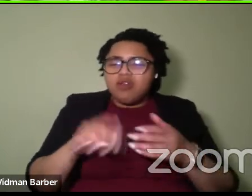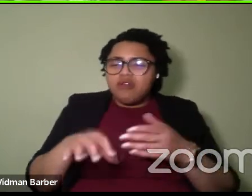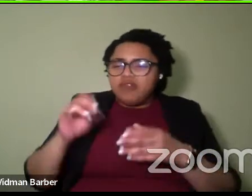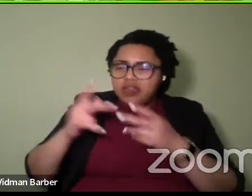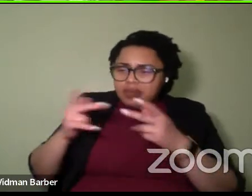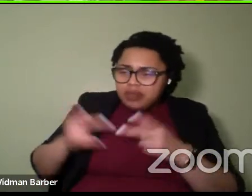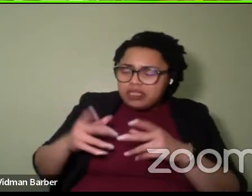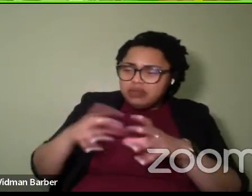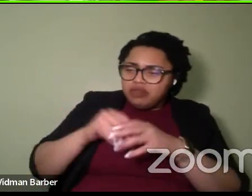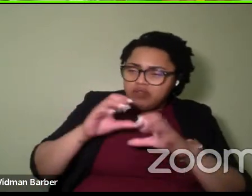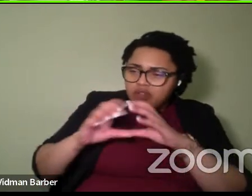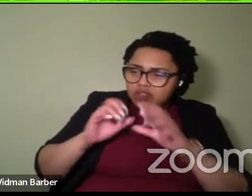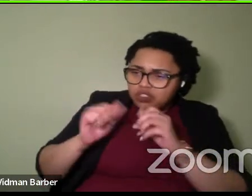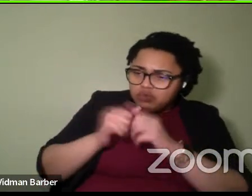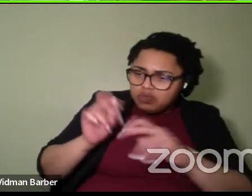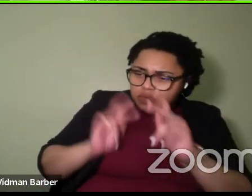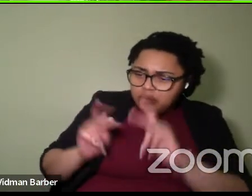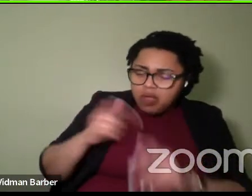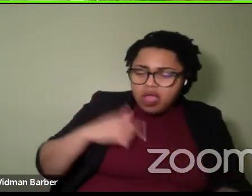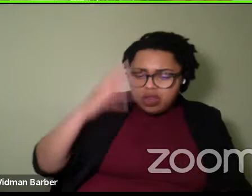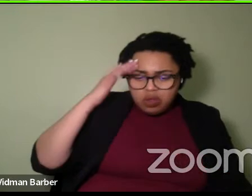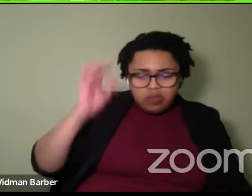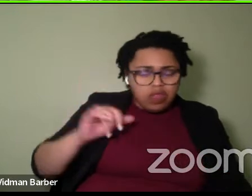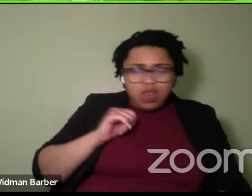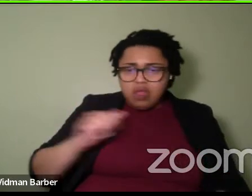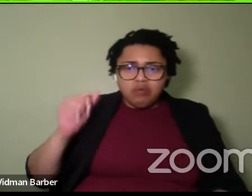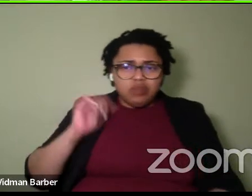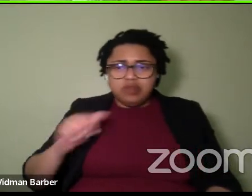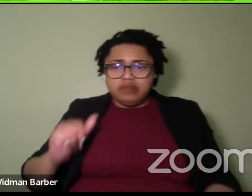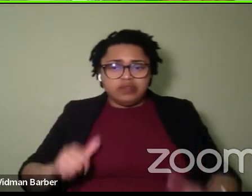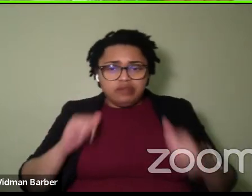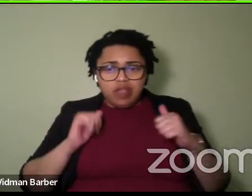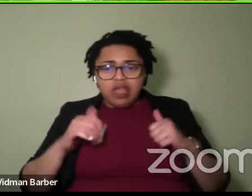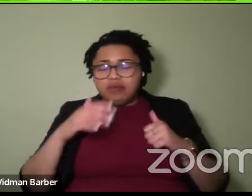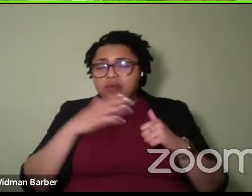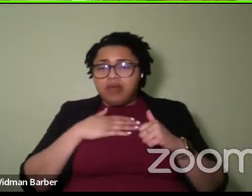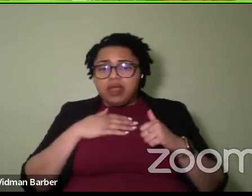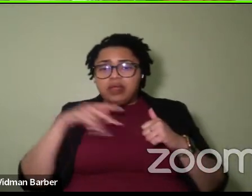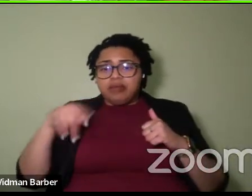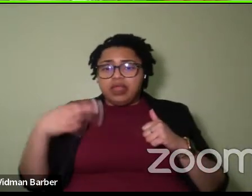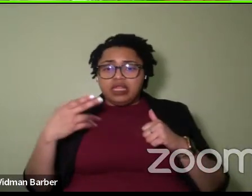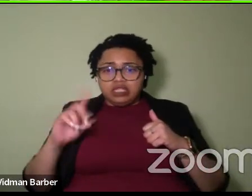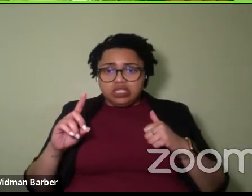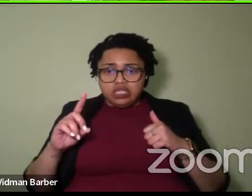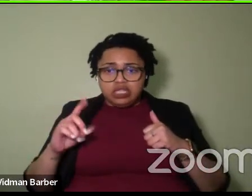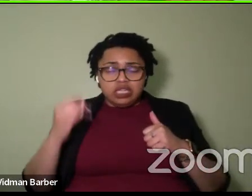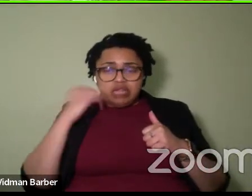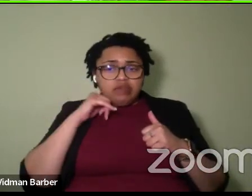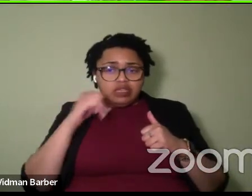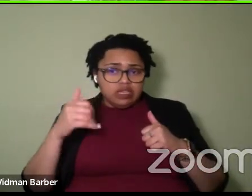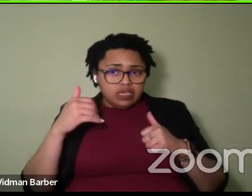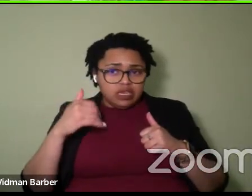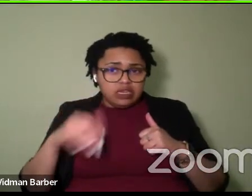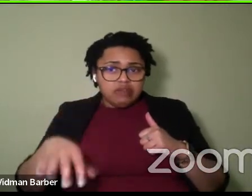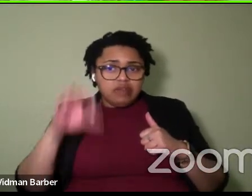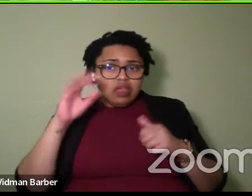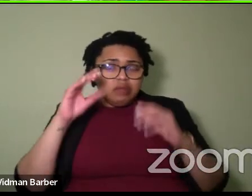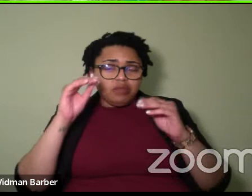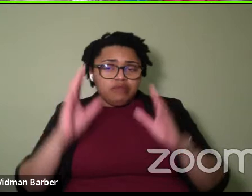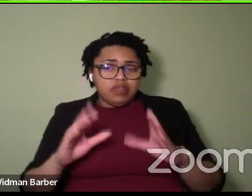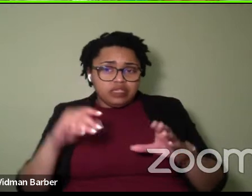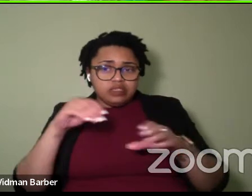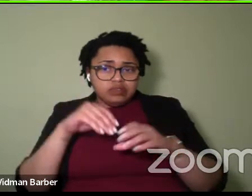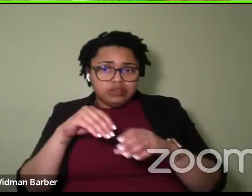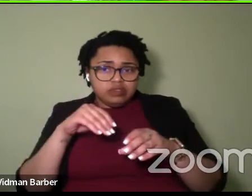people. I know that I wouldn't have survived my PhD if I didn't find professors in the American